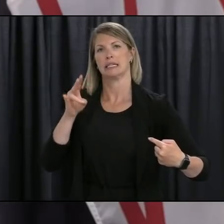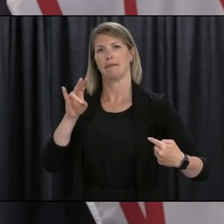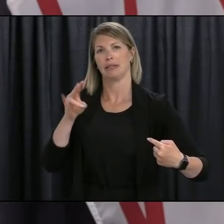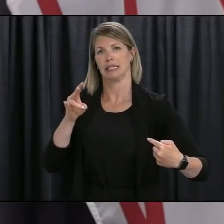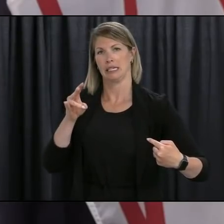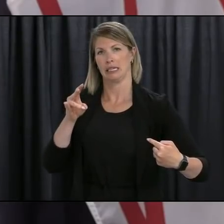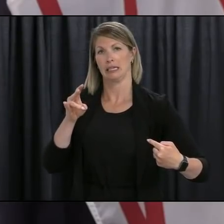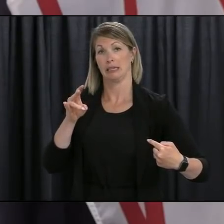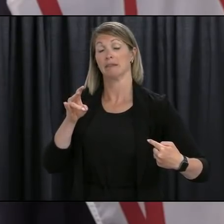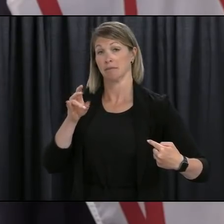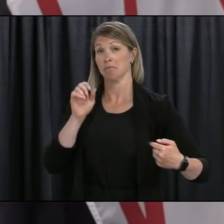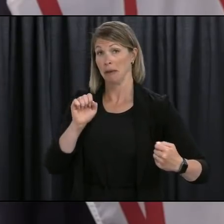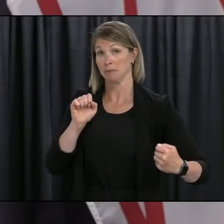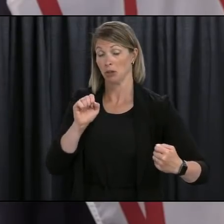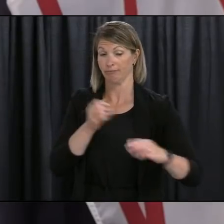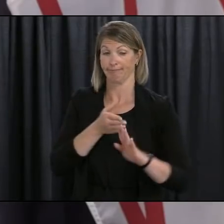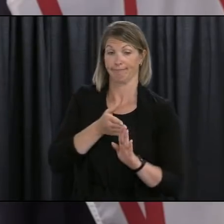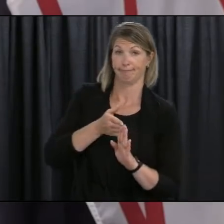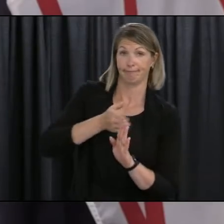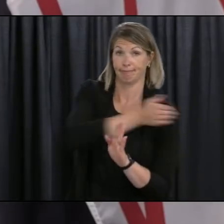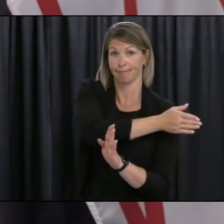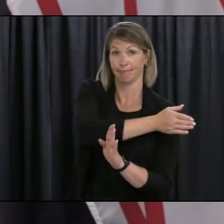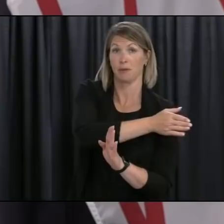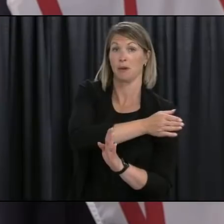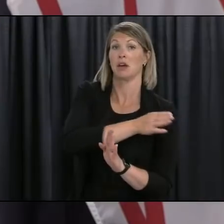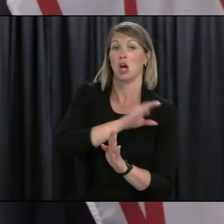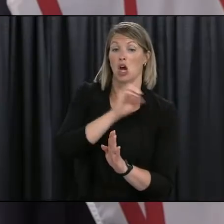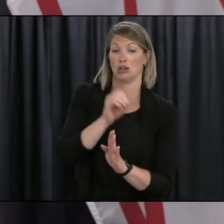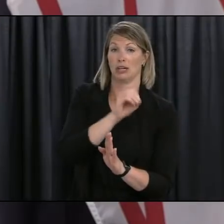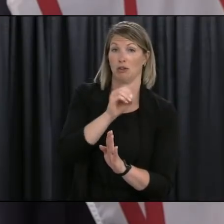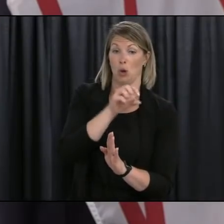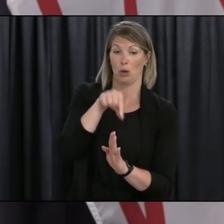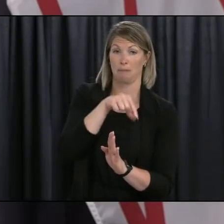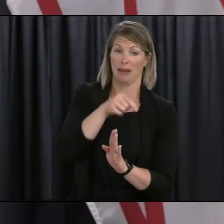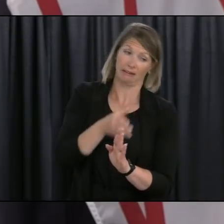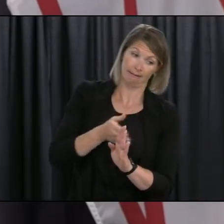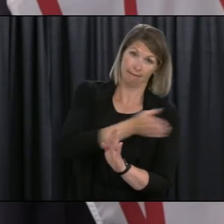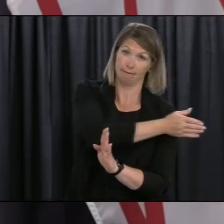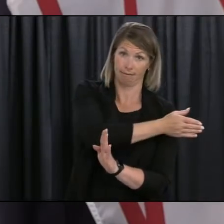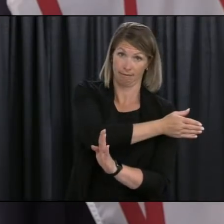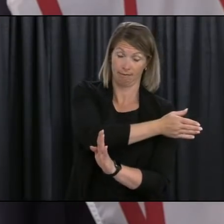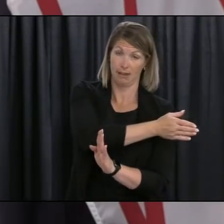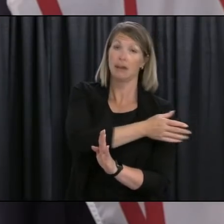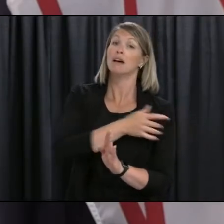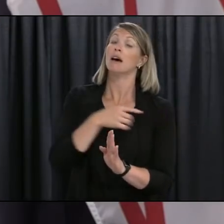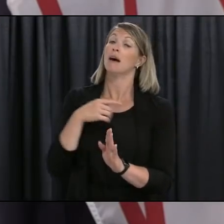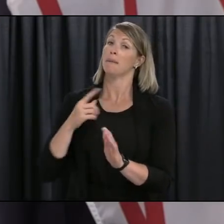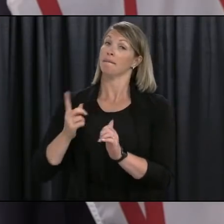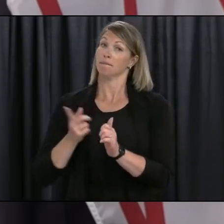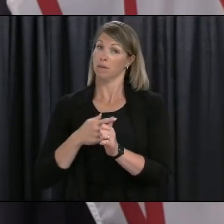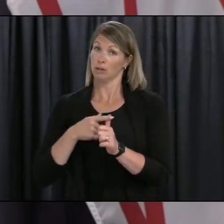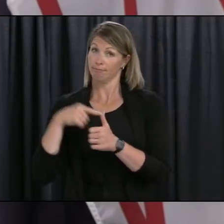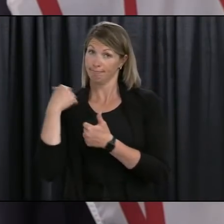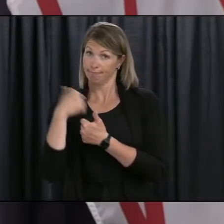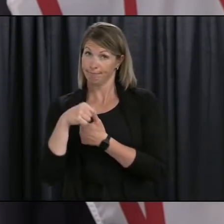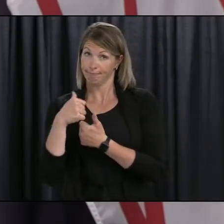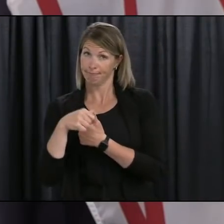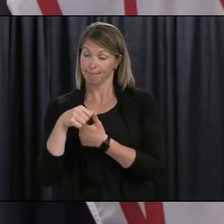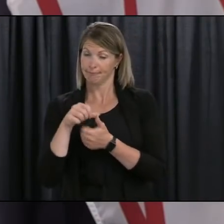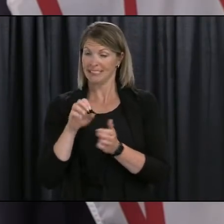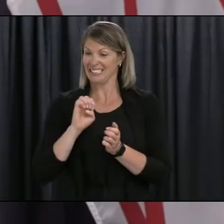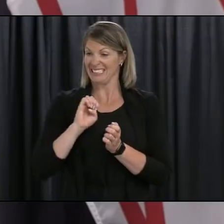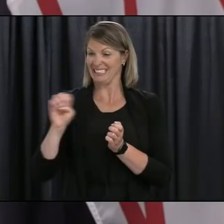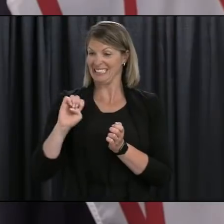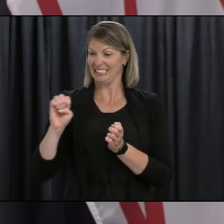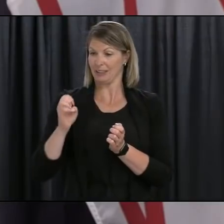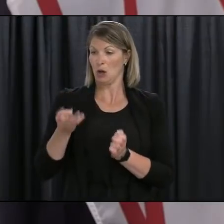province here in Newfoundland and Labrador. The same thing holds true for moving around Atlantic Canada. We must be able to demonstrate that we can actually